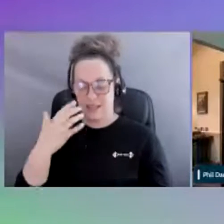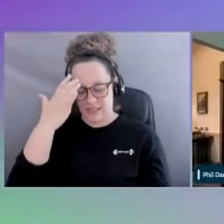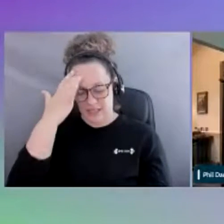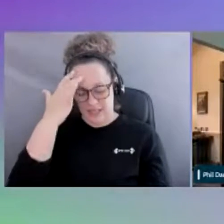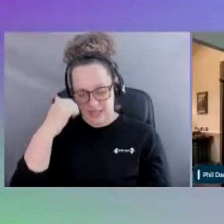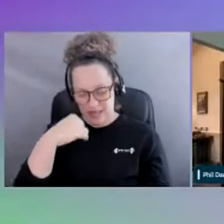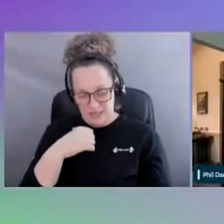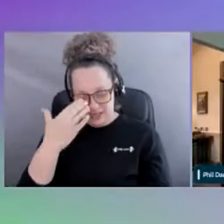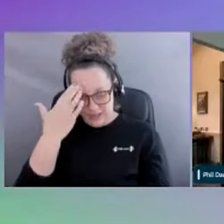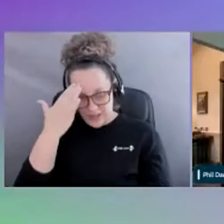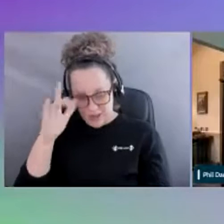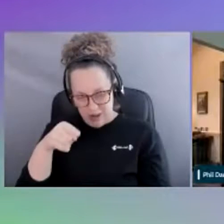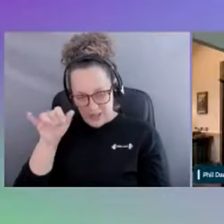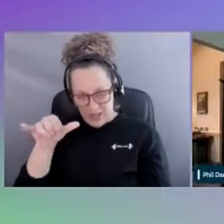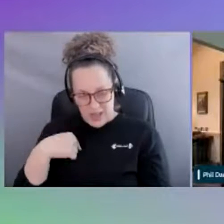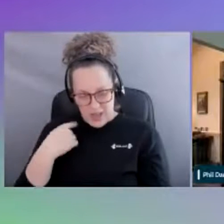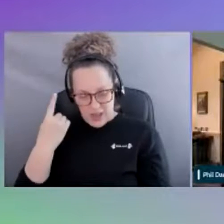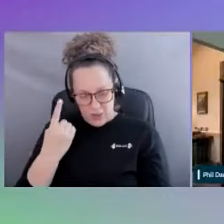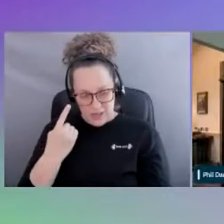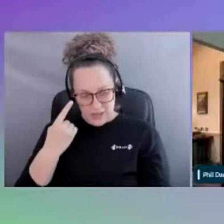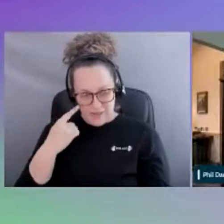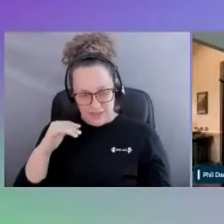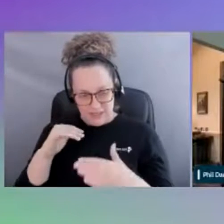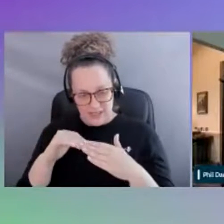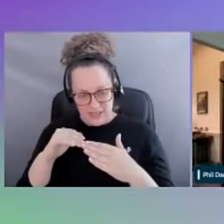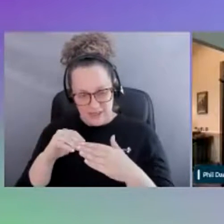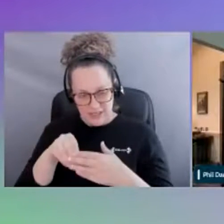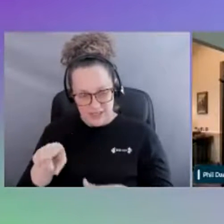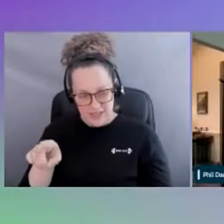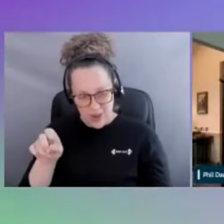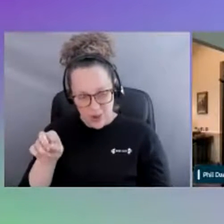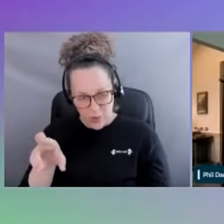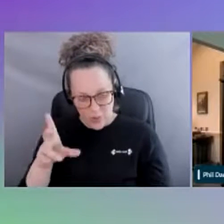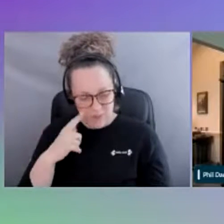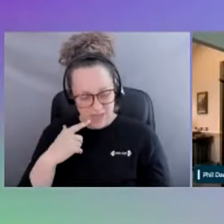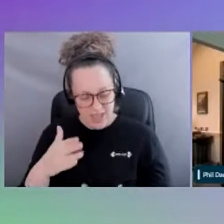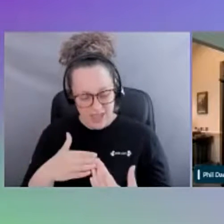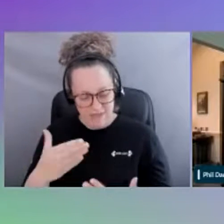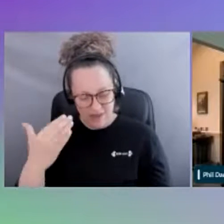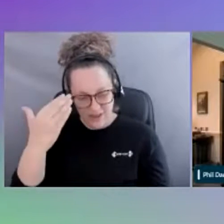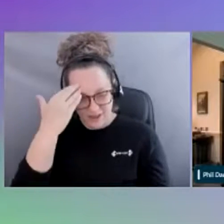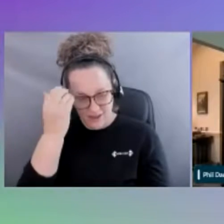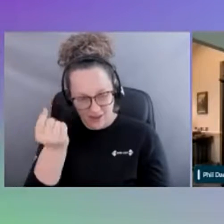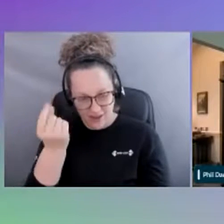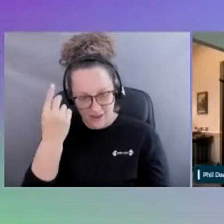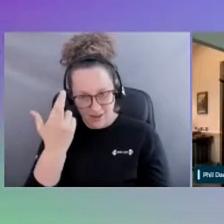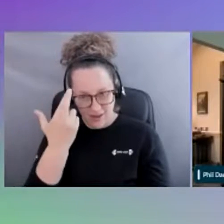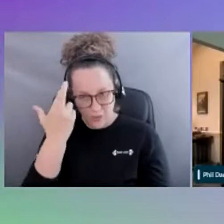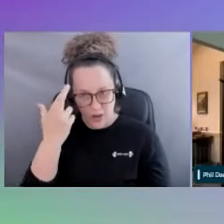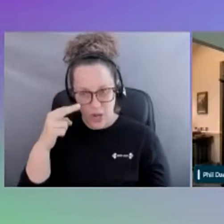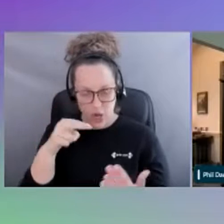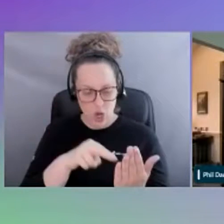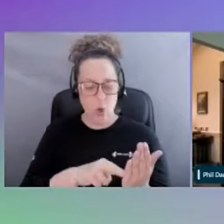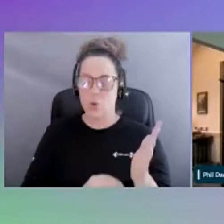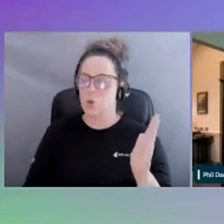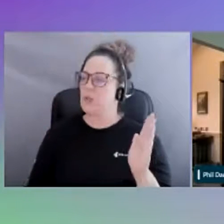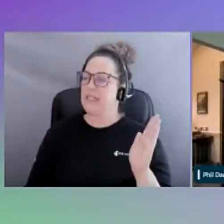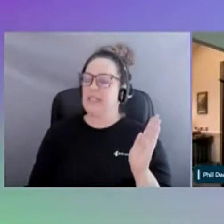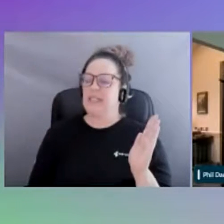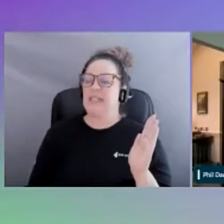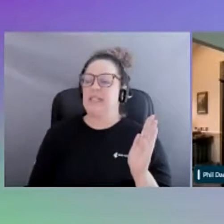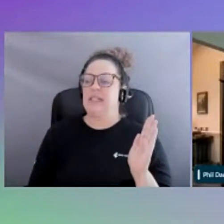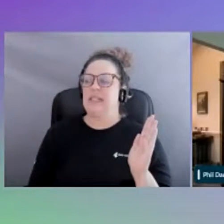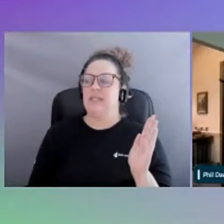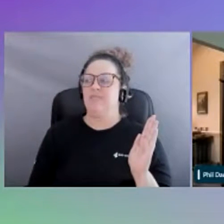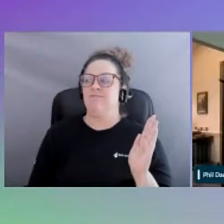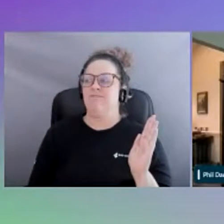about that. I wonder if accessibility is in there or if they even knew. And then you look at the contract and you're like, oh,